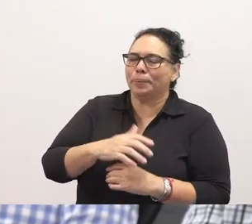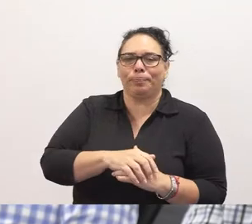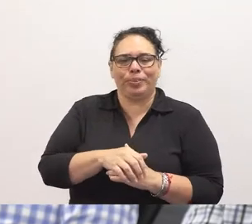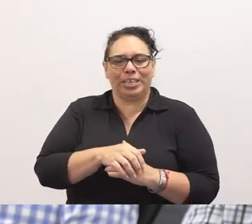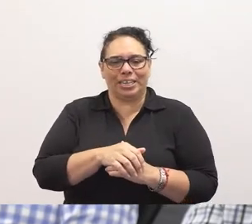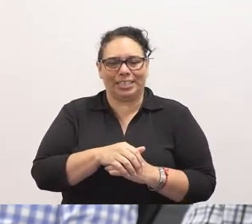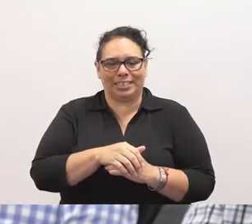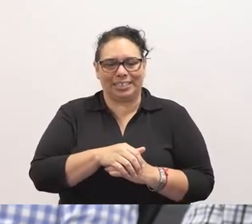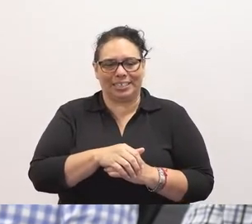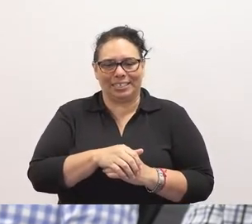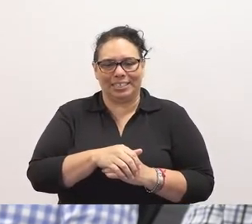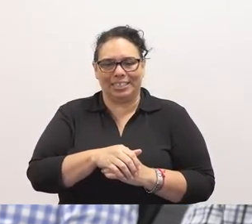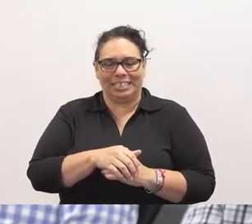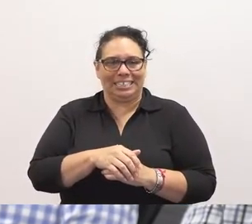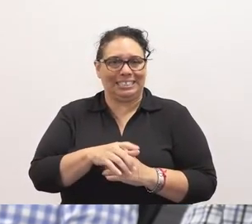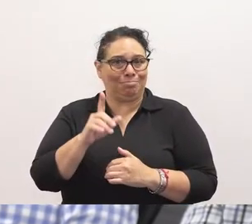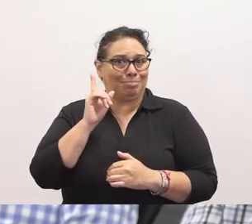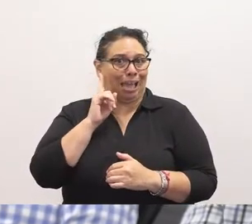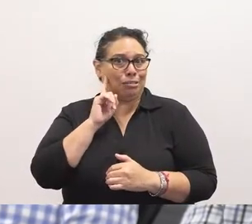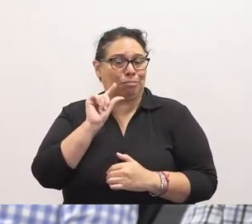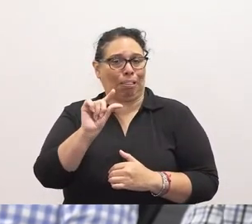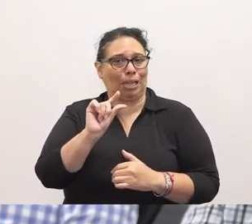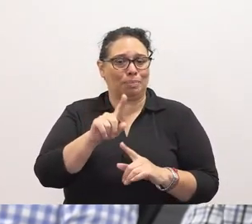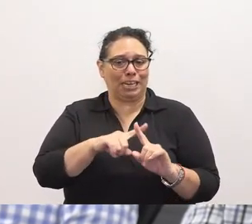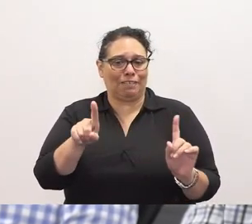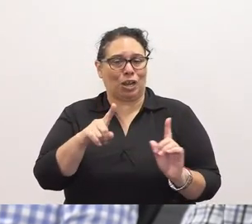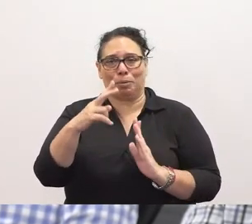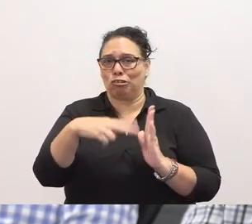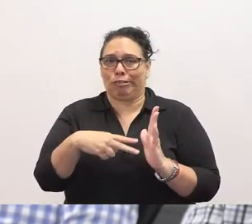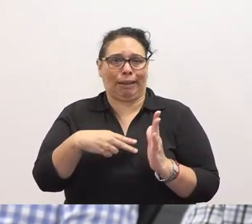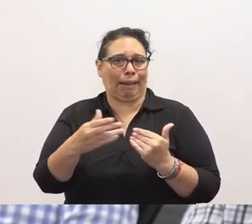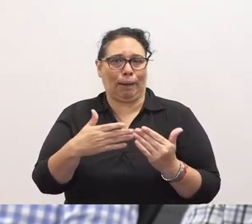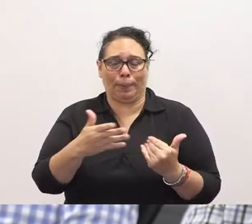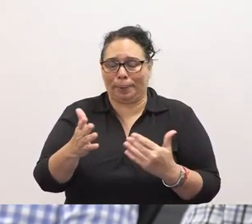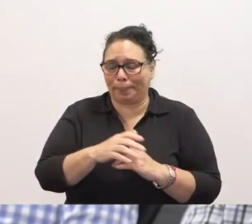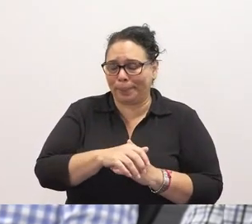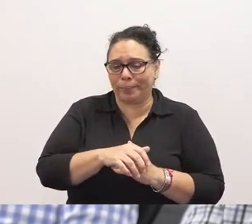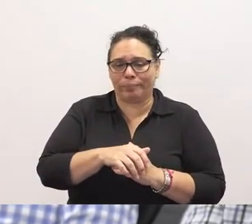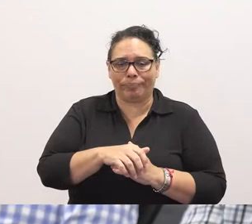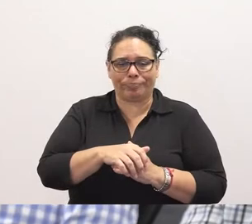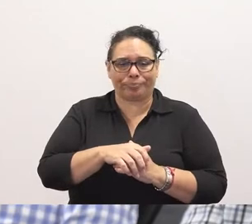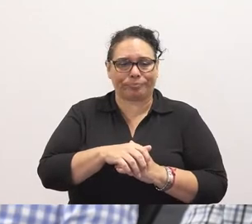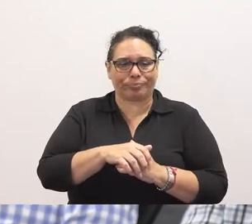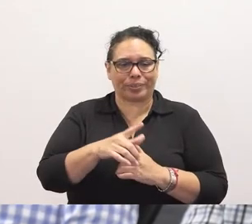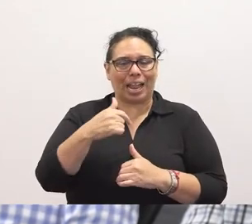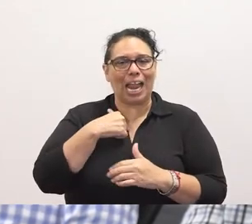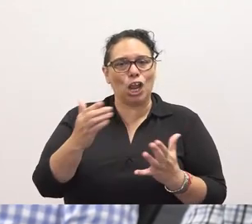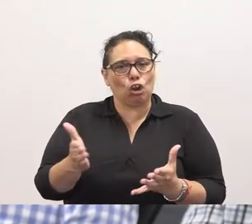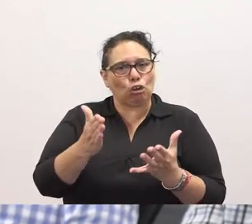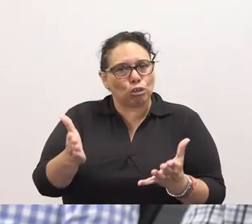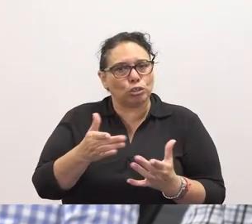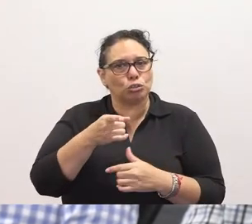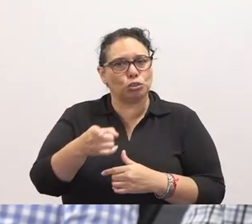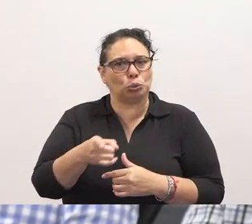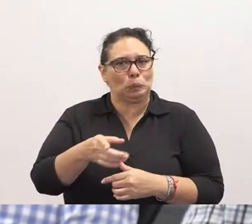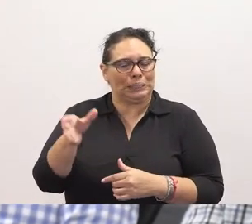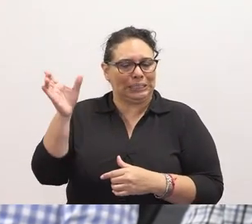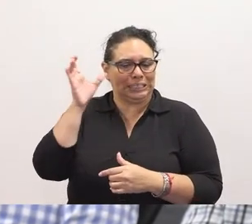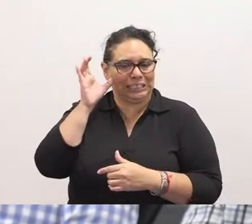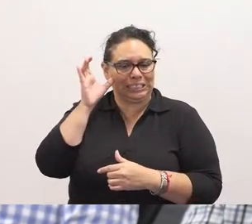So this might sound a little different, but I'm gonna read it anyways. So I urge you all to